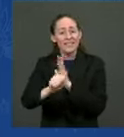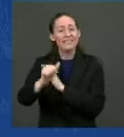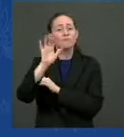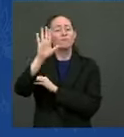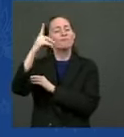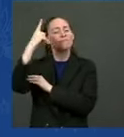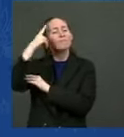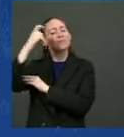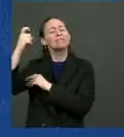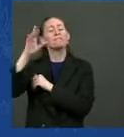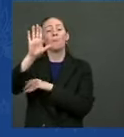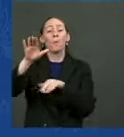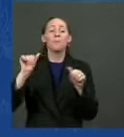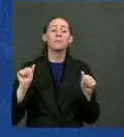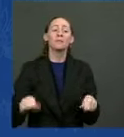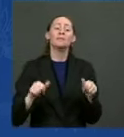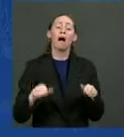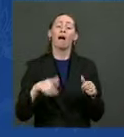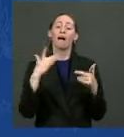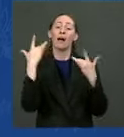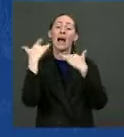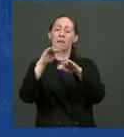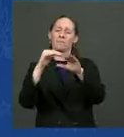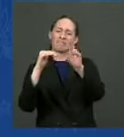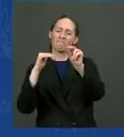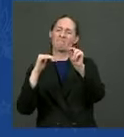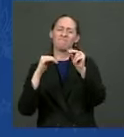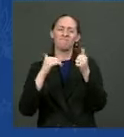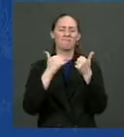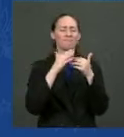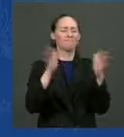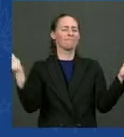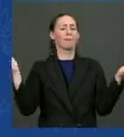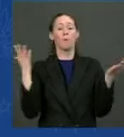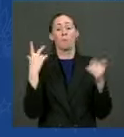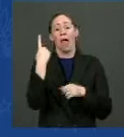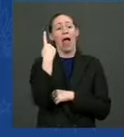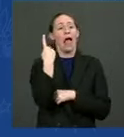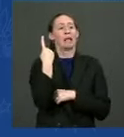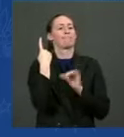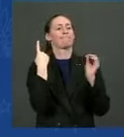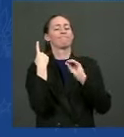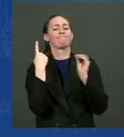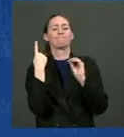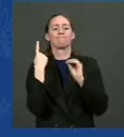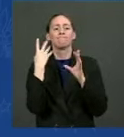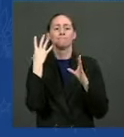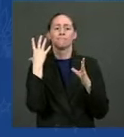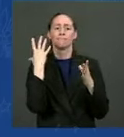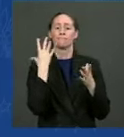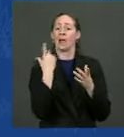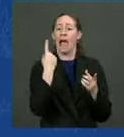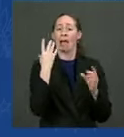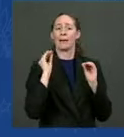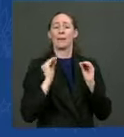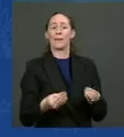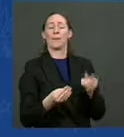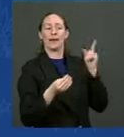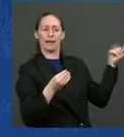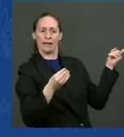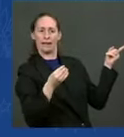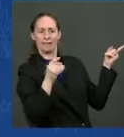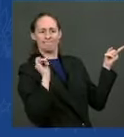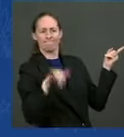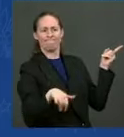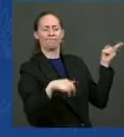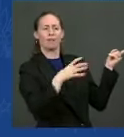potential. The only thing we've been missing is the will from Washington to finally build an economy around you,